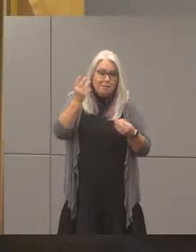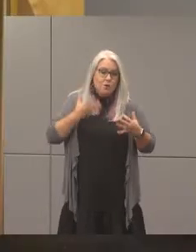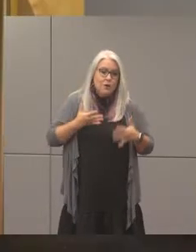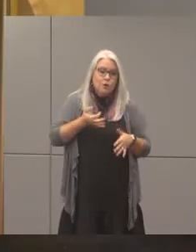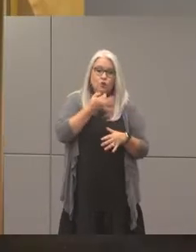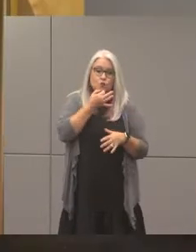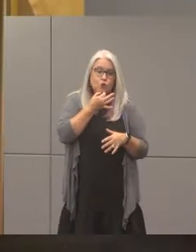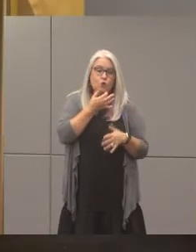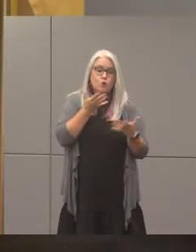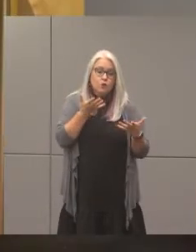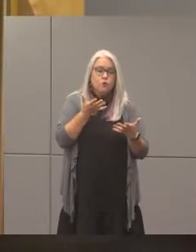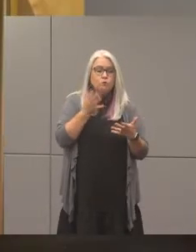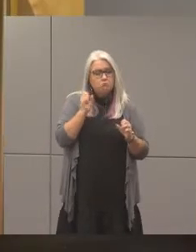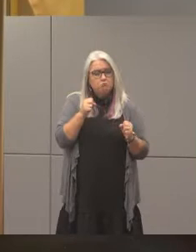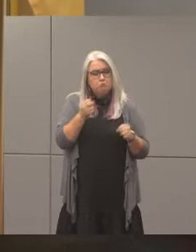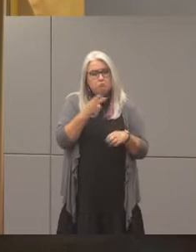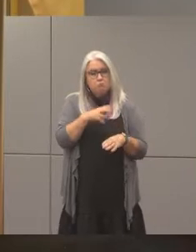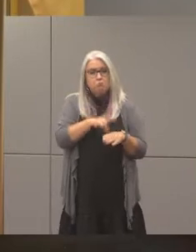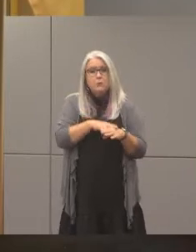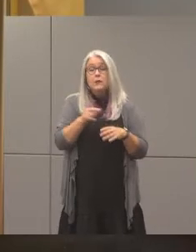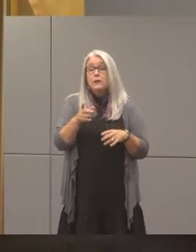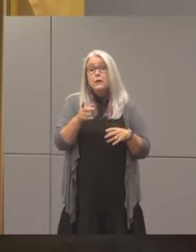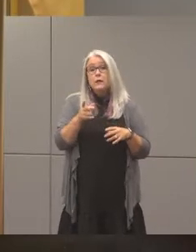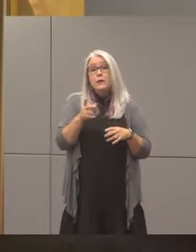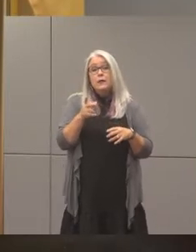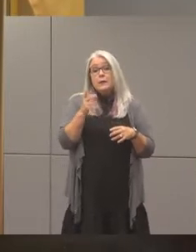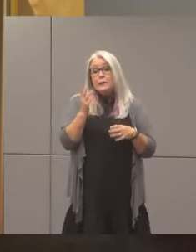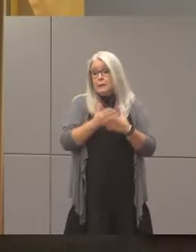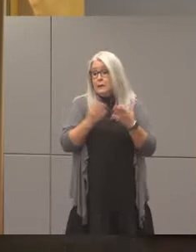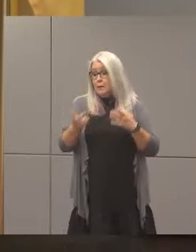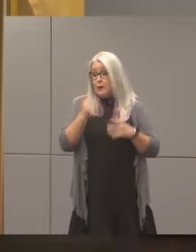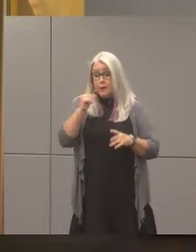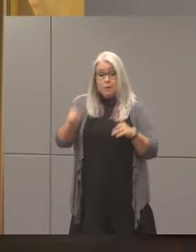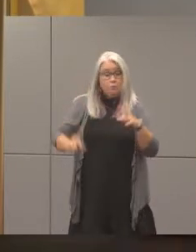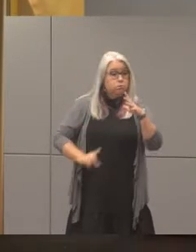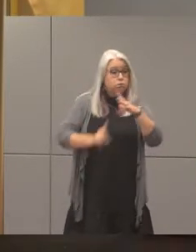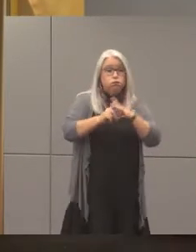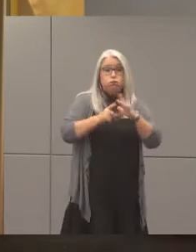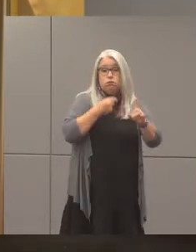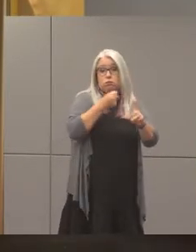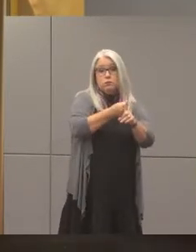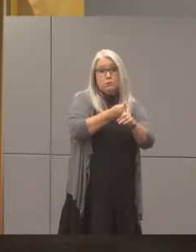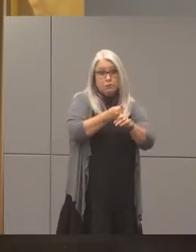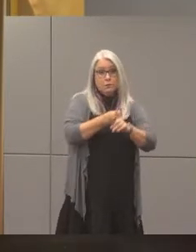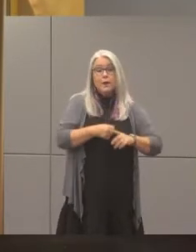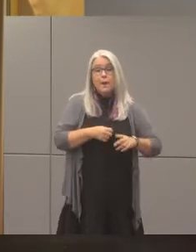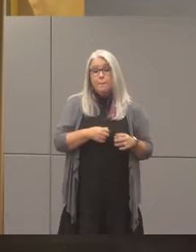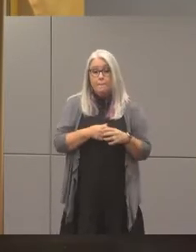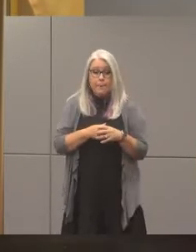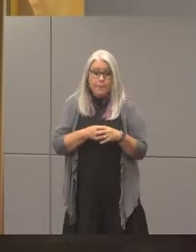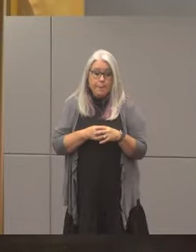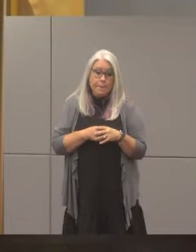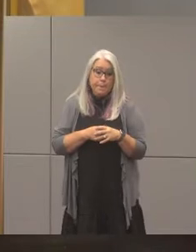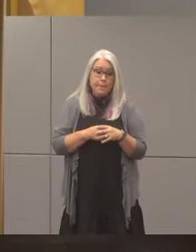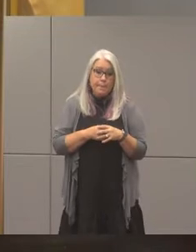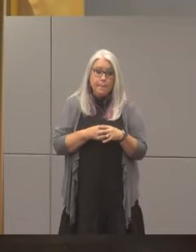sooner. It was something that just came up, and